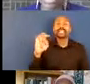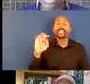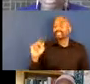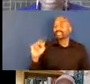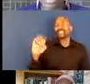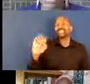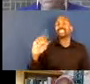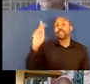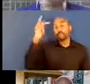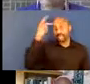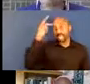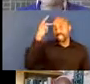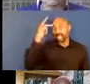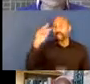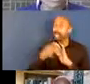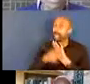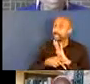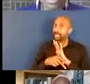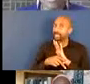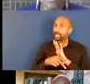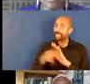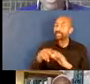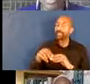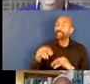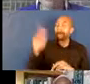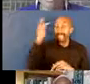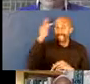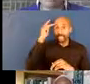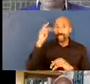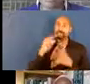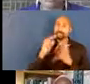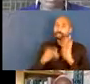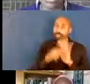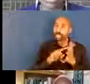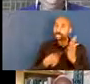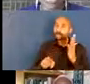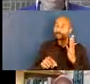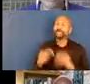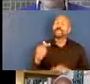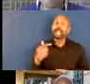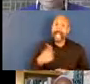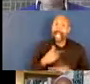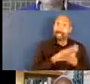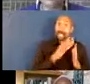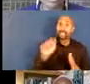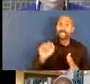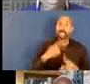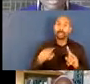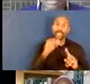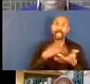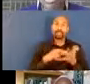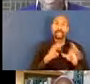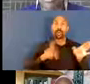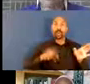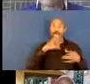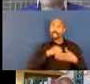innocent. We are either complicit or resisting. The academy has been central to the construction and rationalization